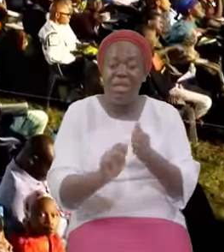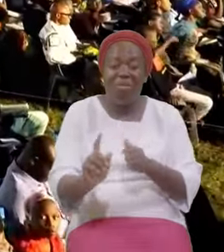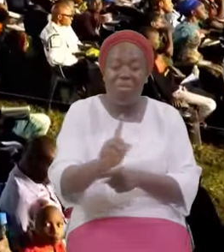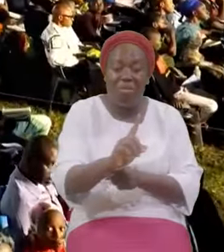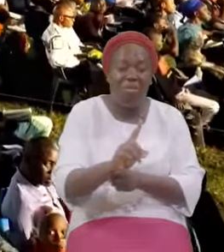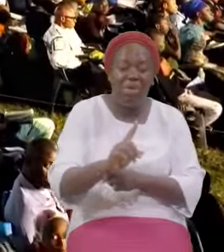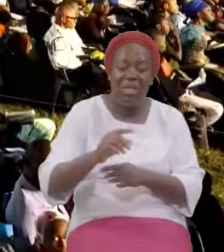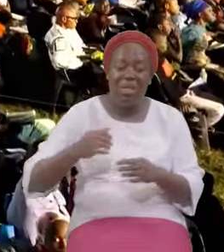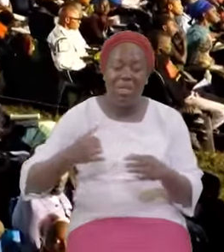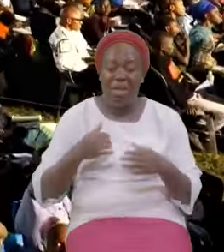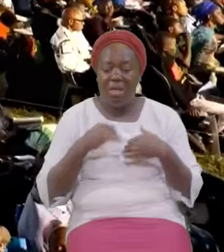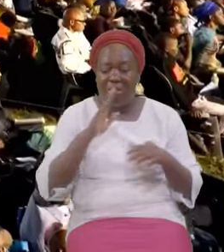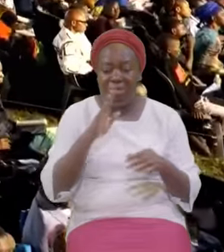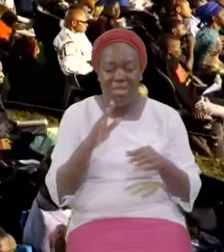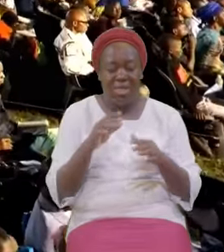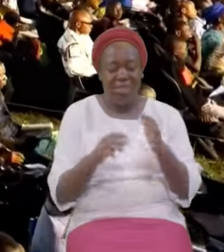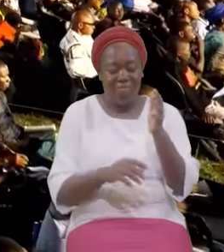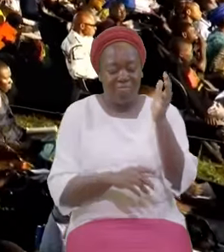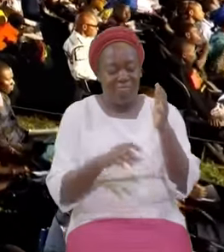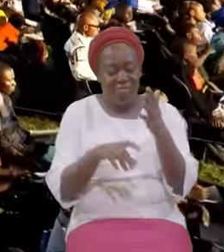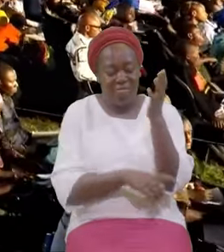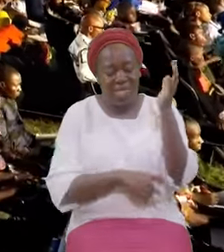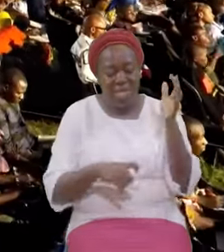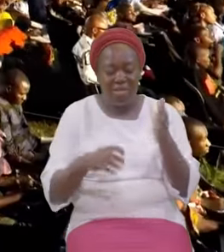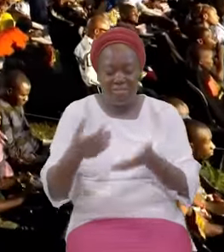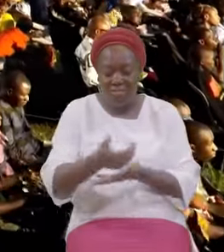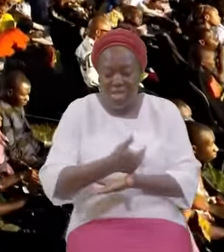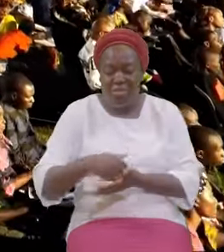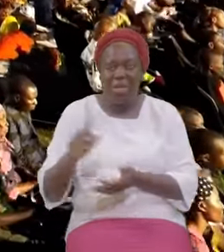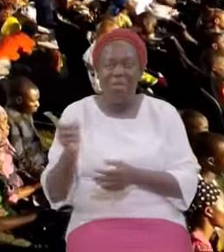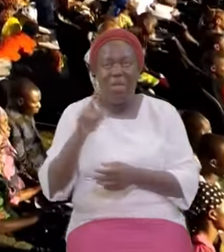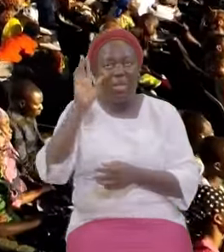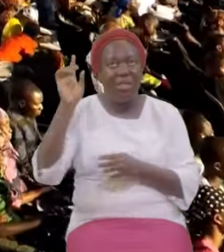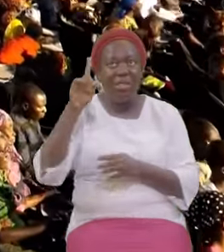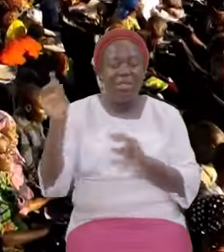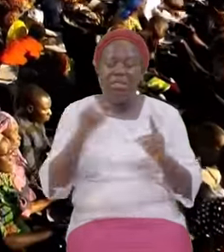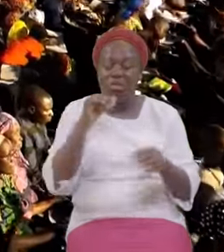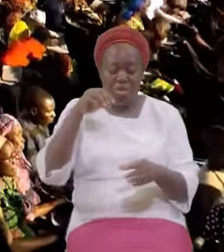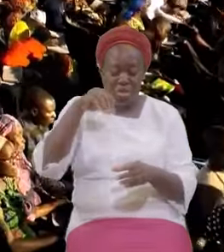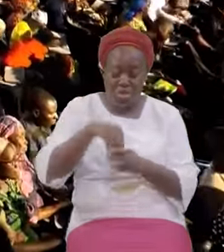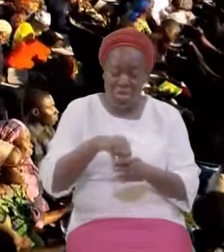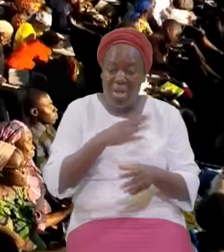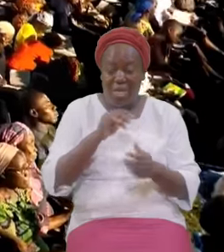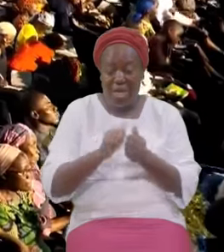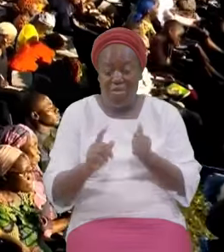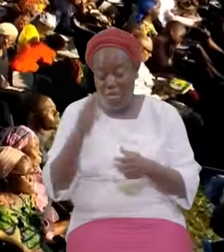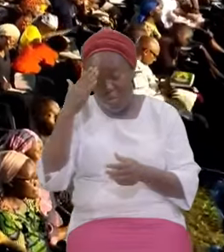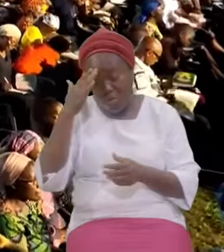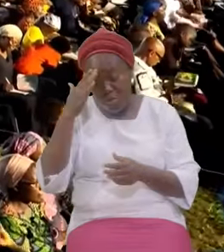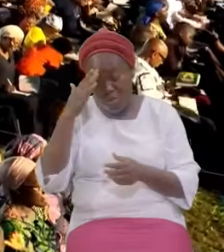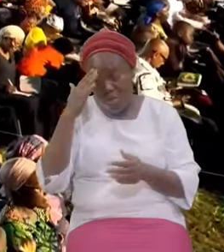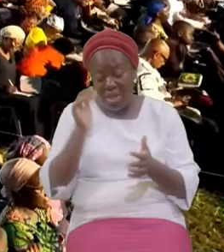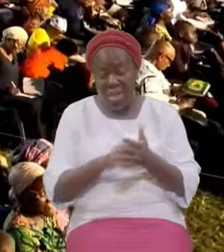extortioner, reaping where he did not sow. And everybody knew. They said, the fellow is